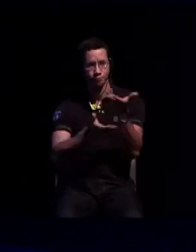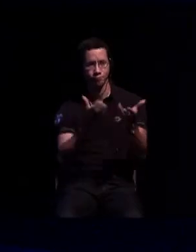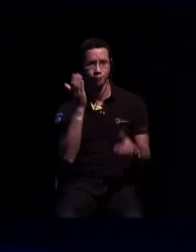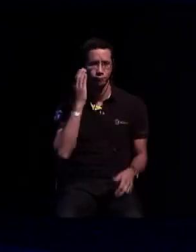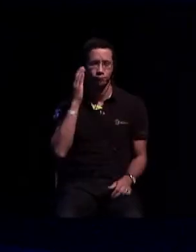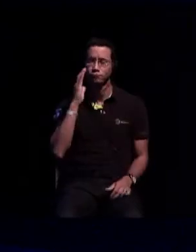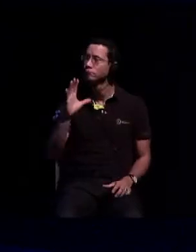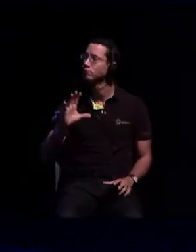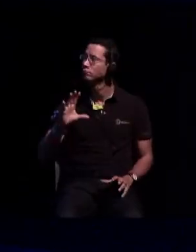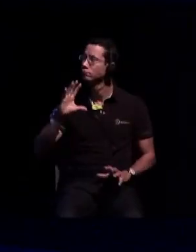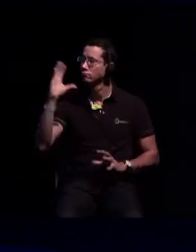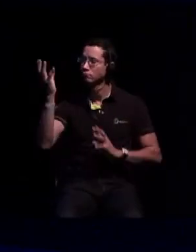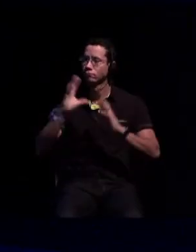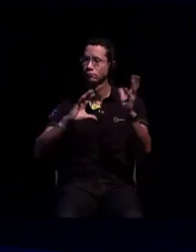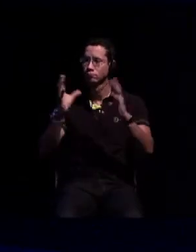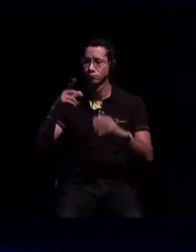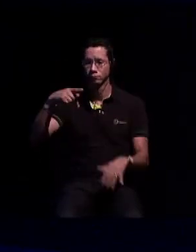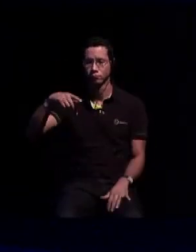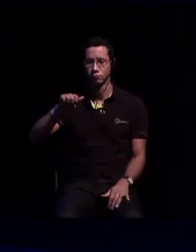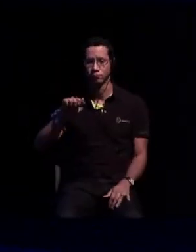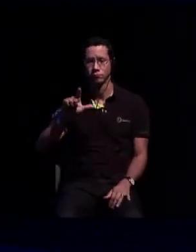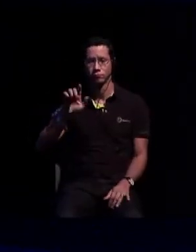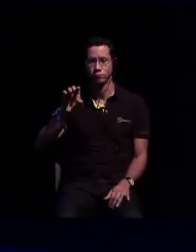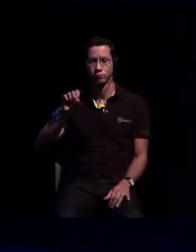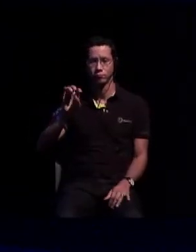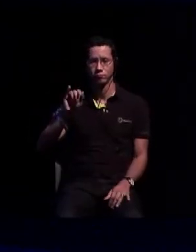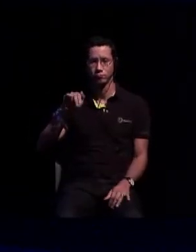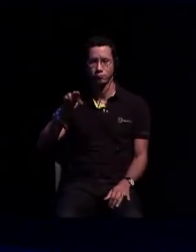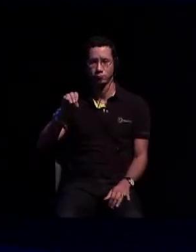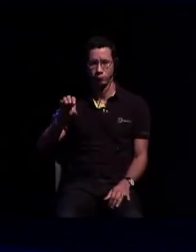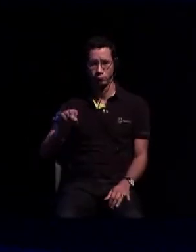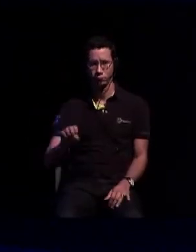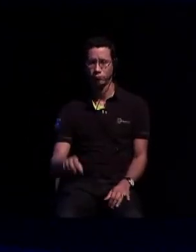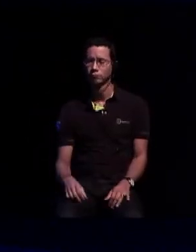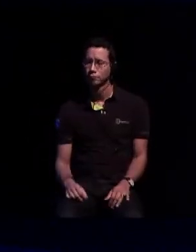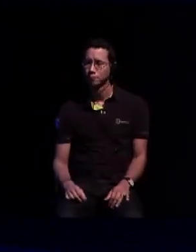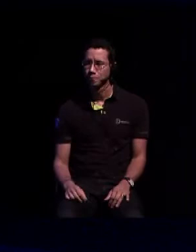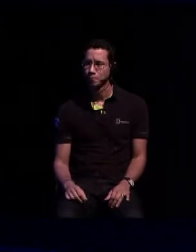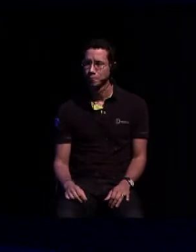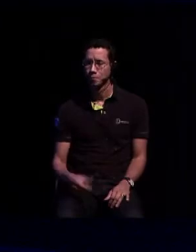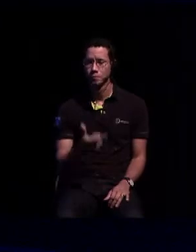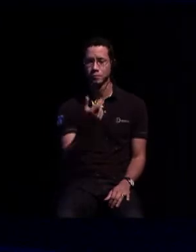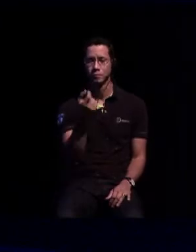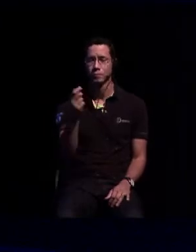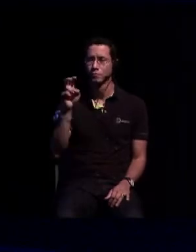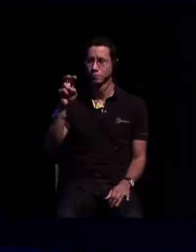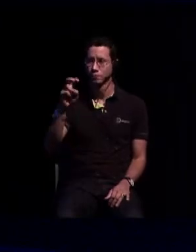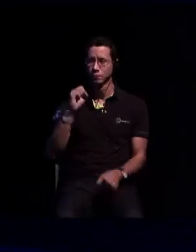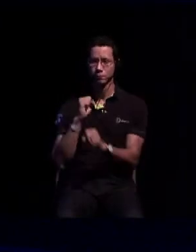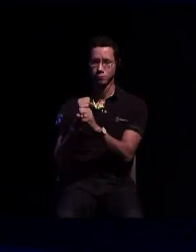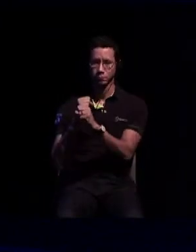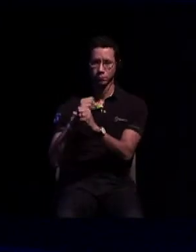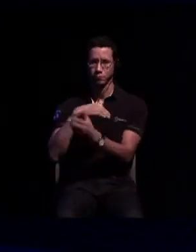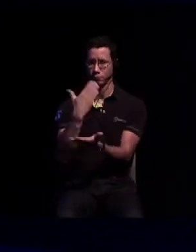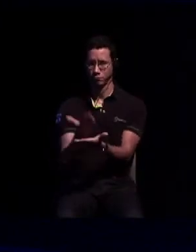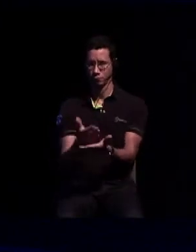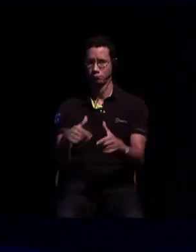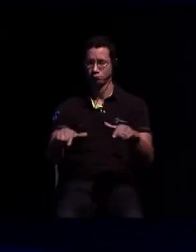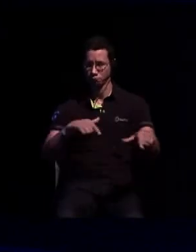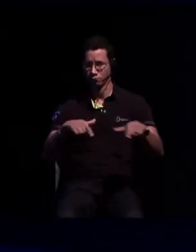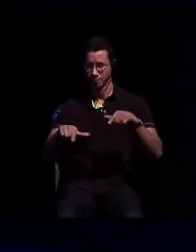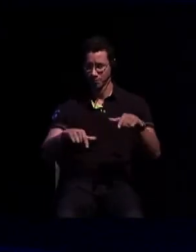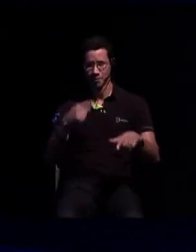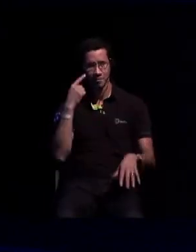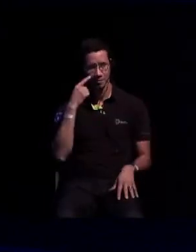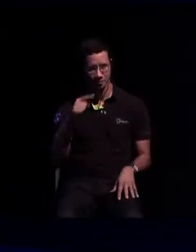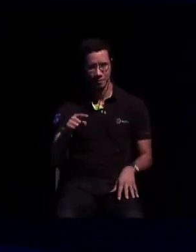under occupation. I've worked with them since 2005, and they actually see tourism as a lifeline